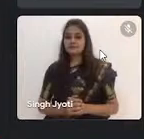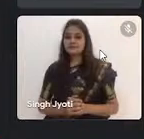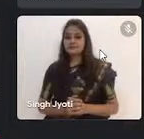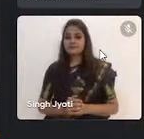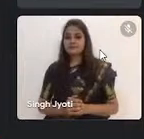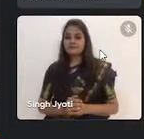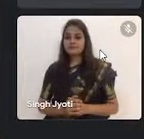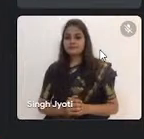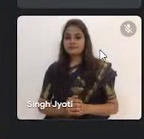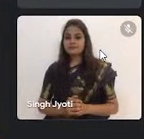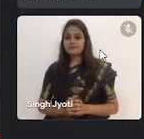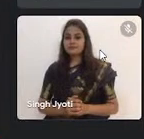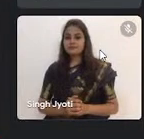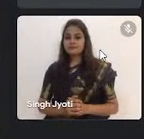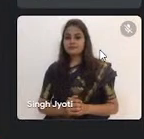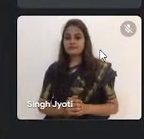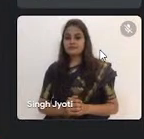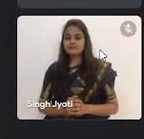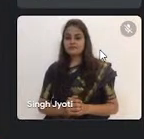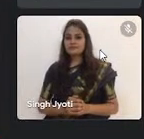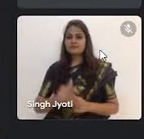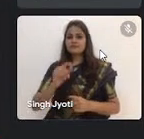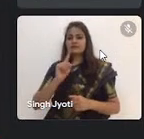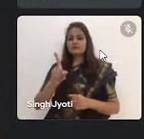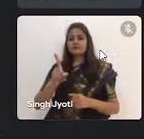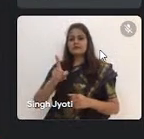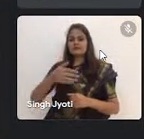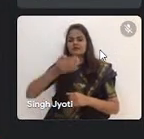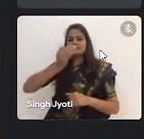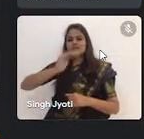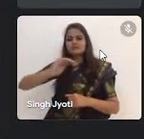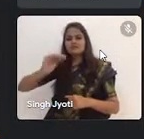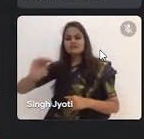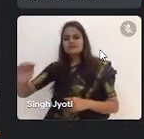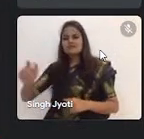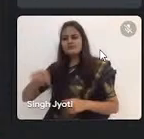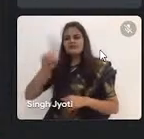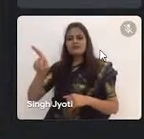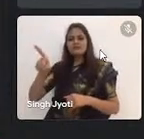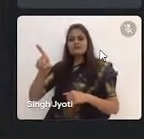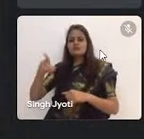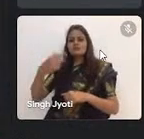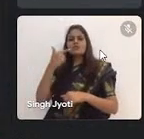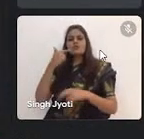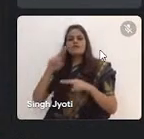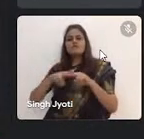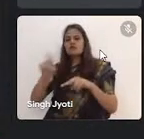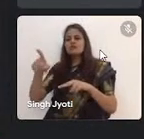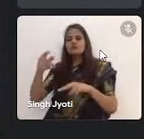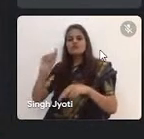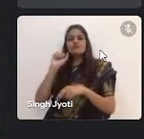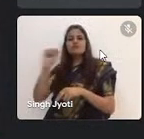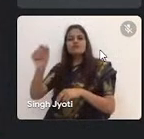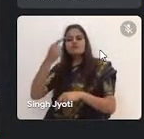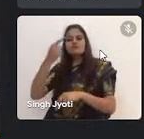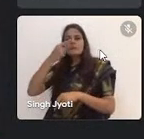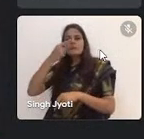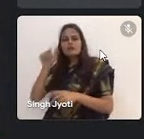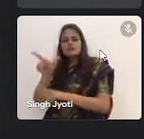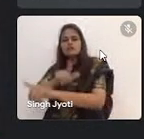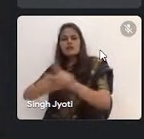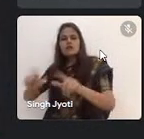that is making sure that children are acquiring a first language within the early years, however